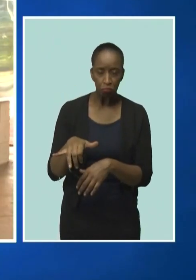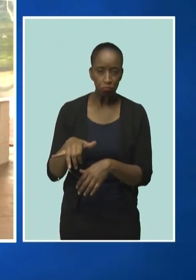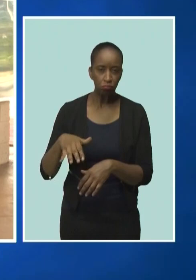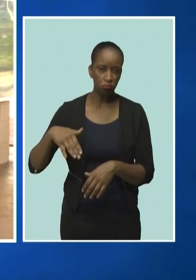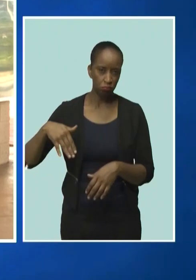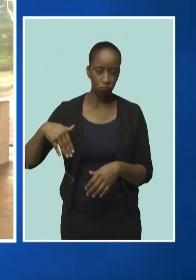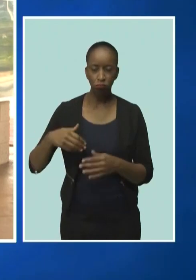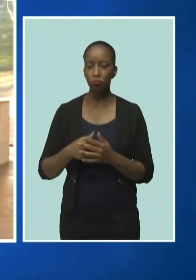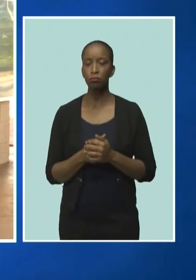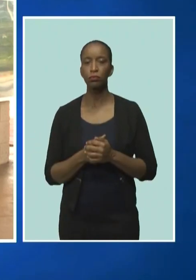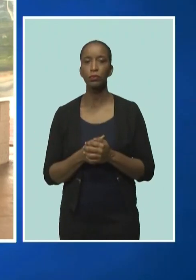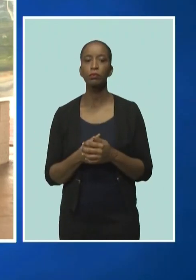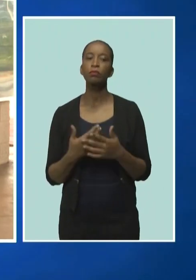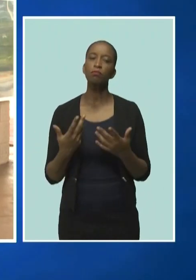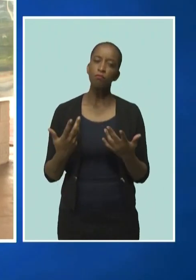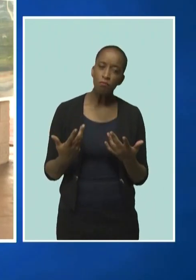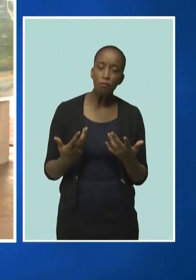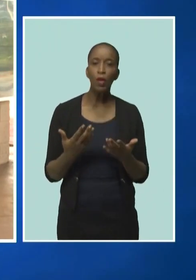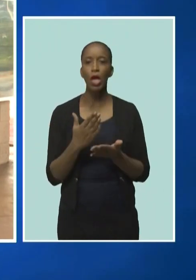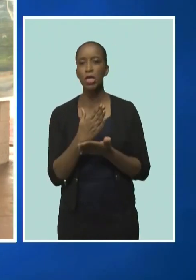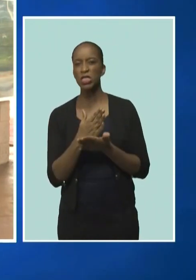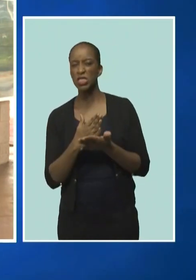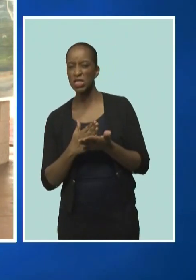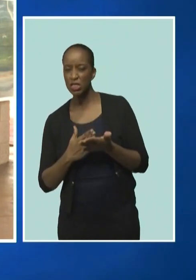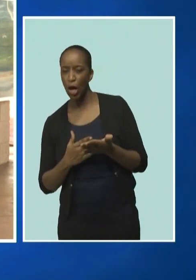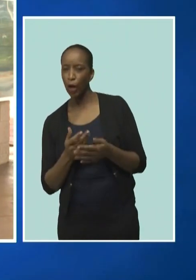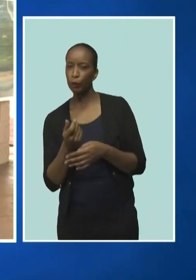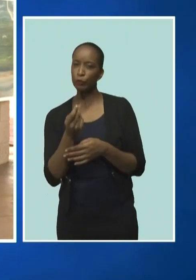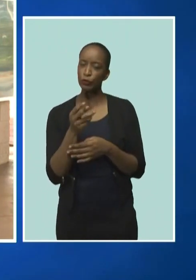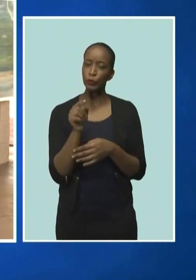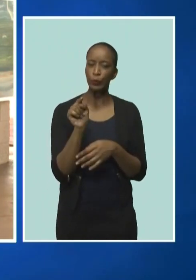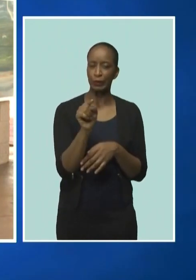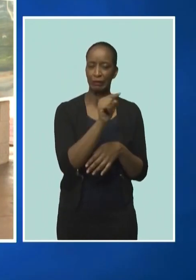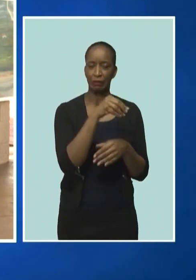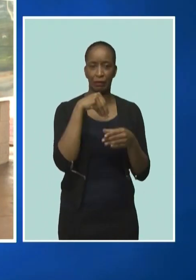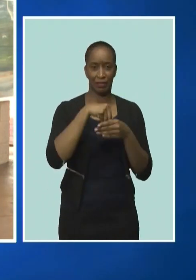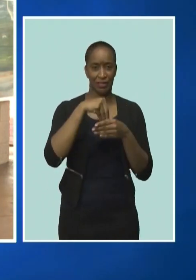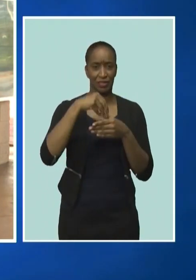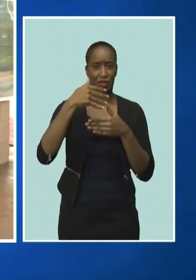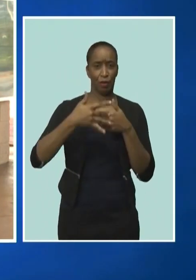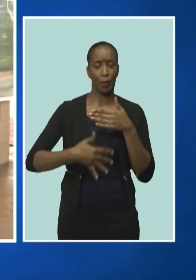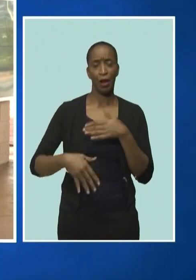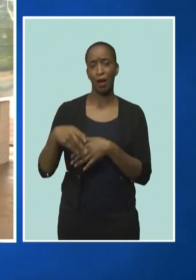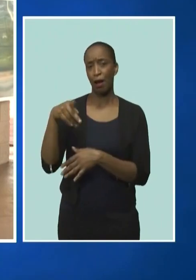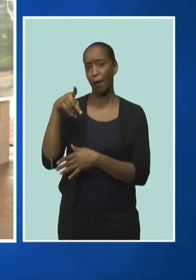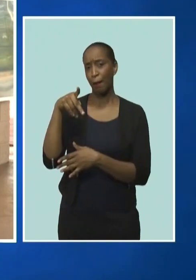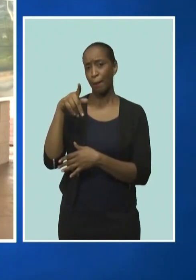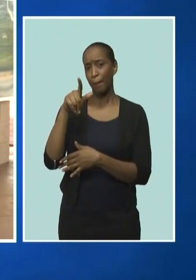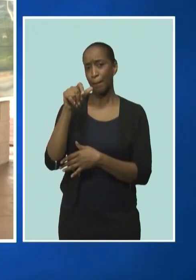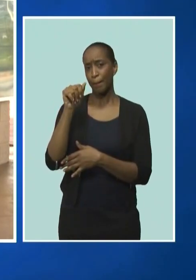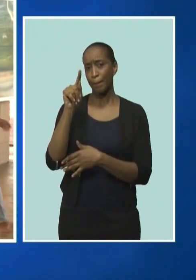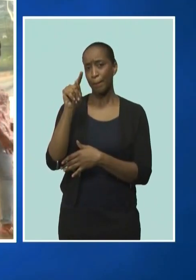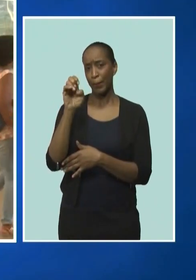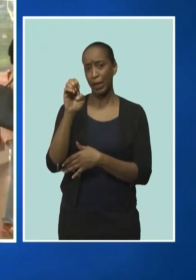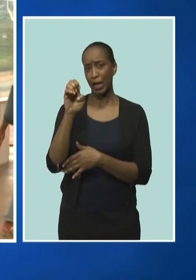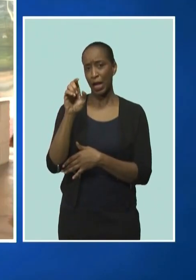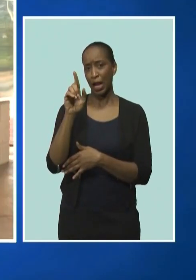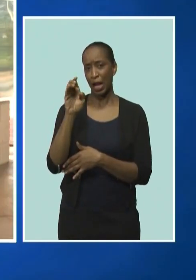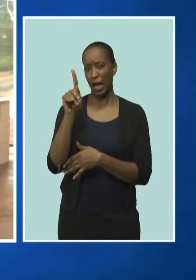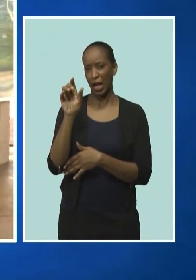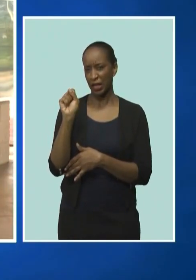had 1 or 2 cases where people have presented with low platelets, and low platelets in turn can lead